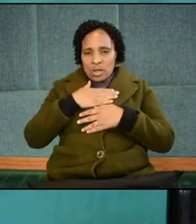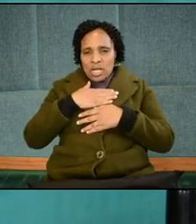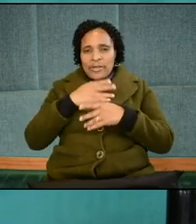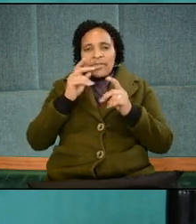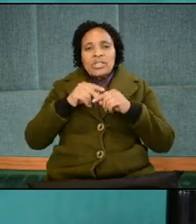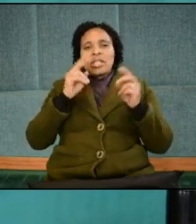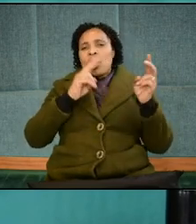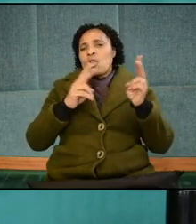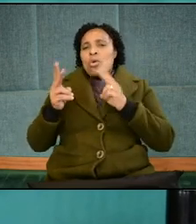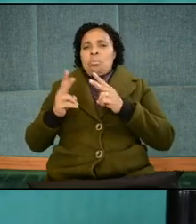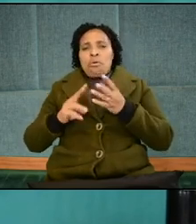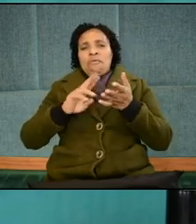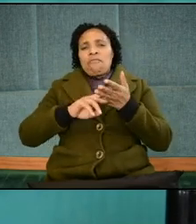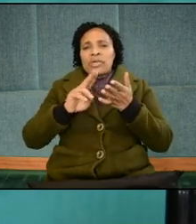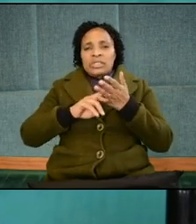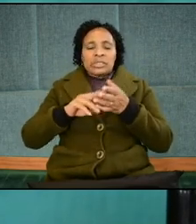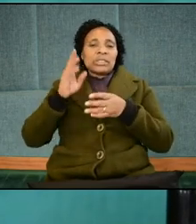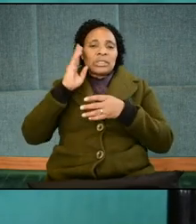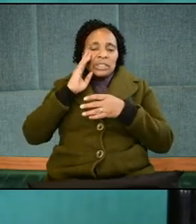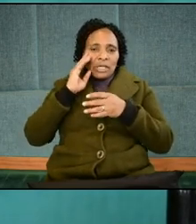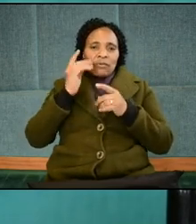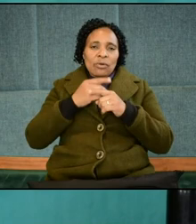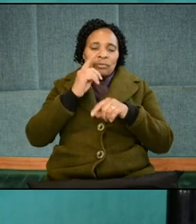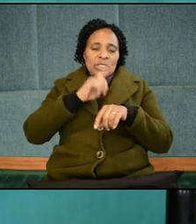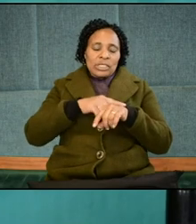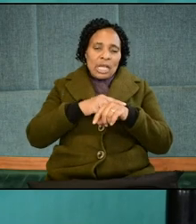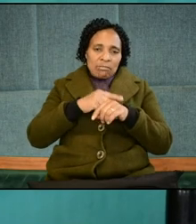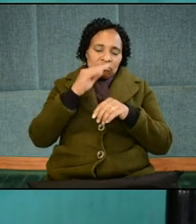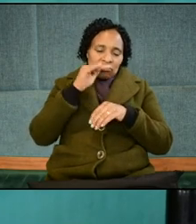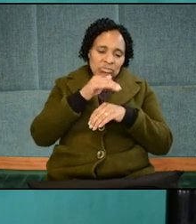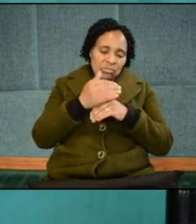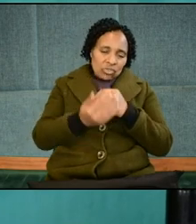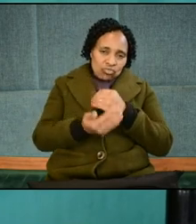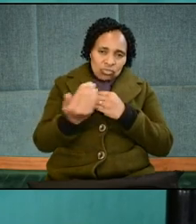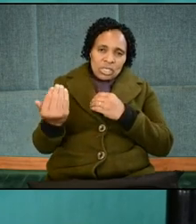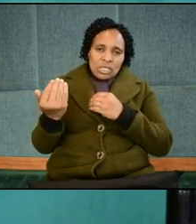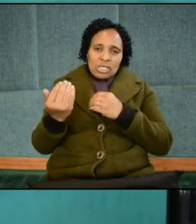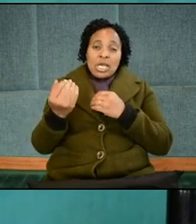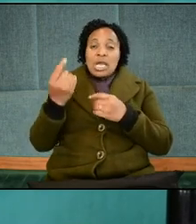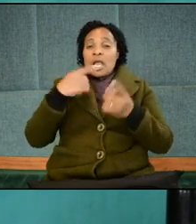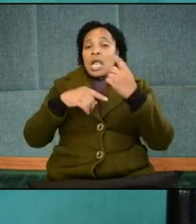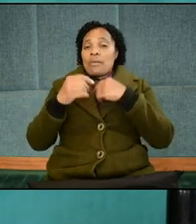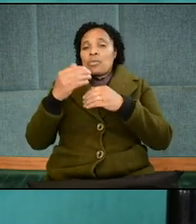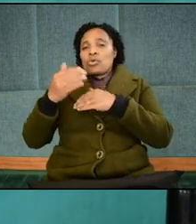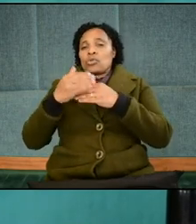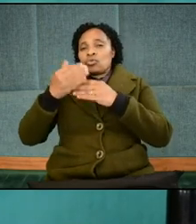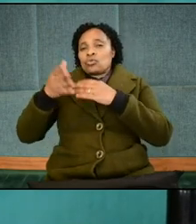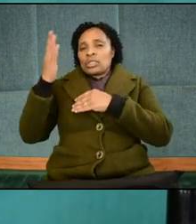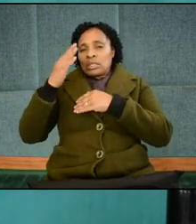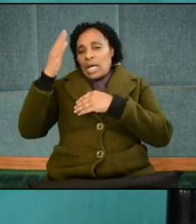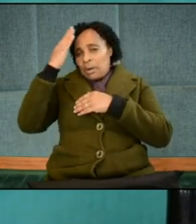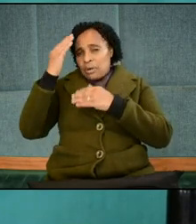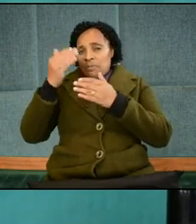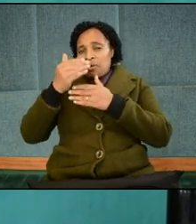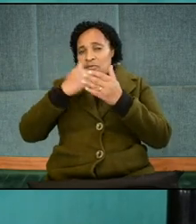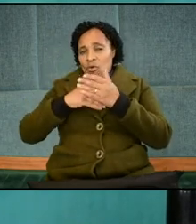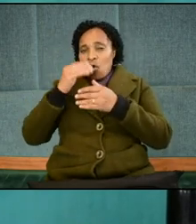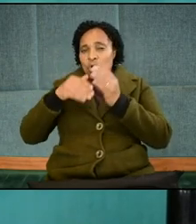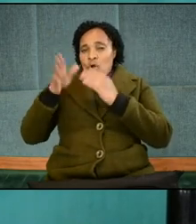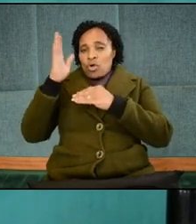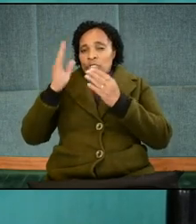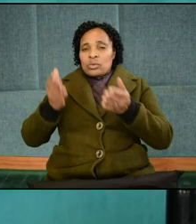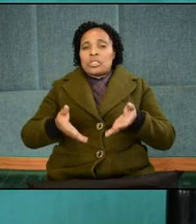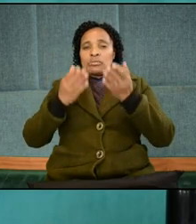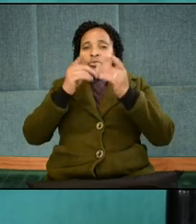very common verse we've been hearing ever since we're children. No, come close to God and he'll come close to you. Humble yourself before God and he'll lift